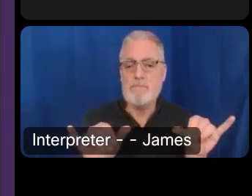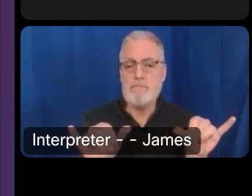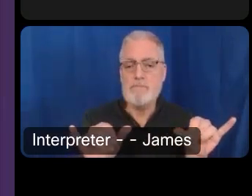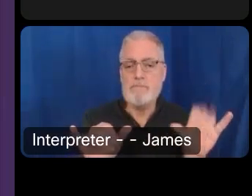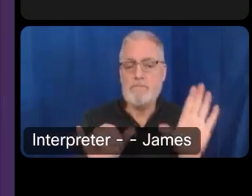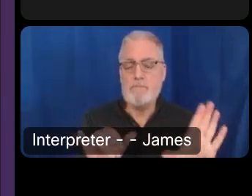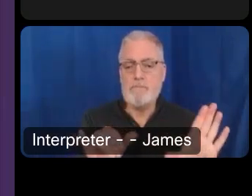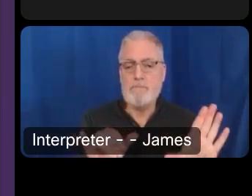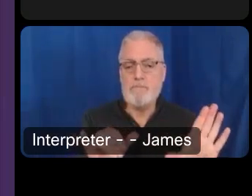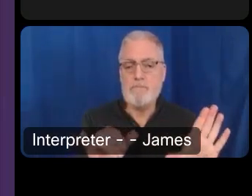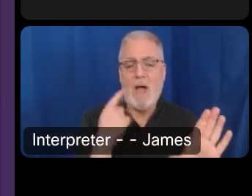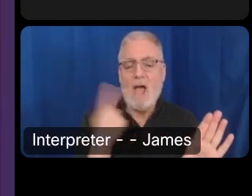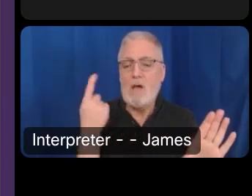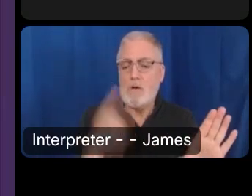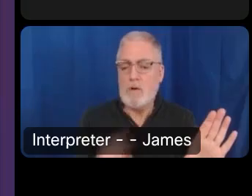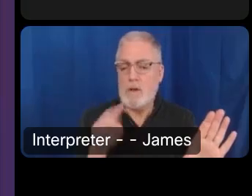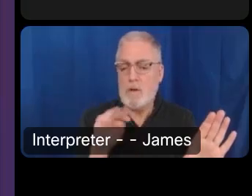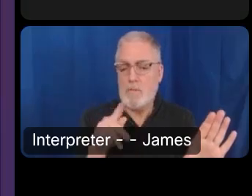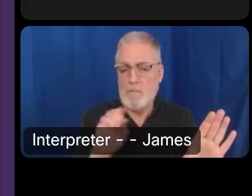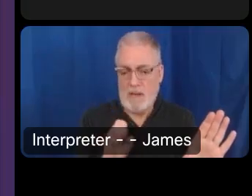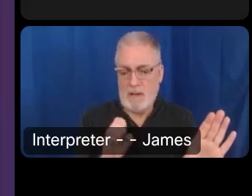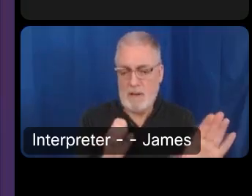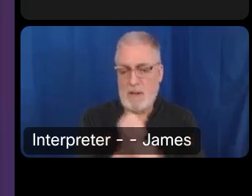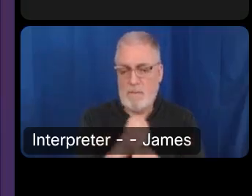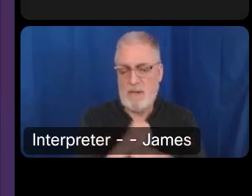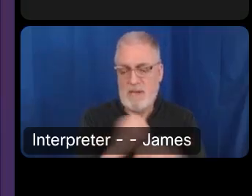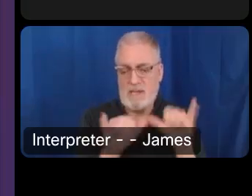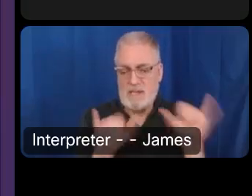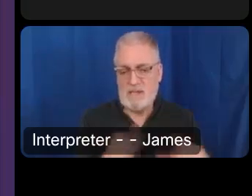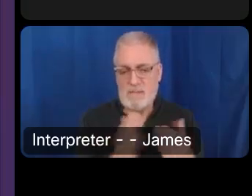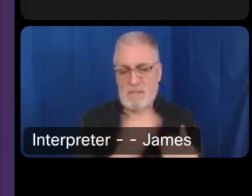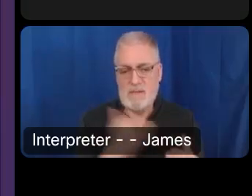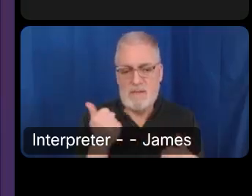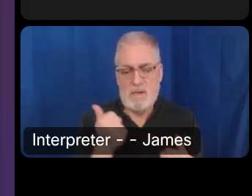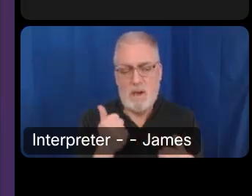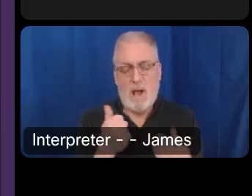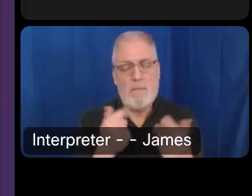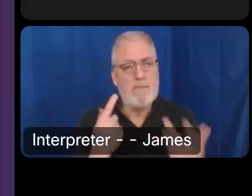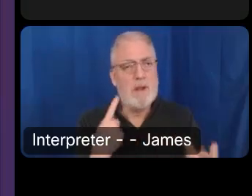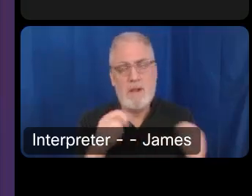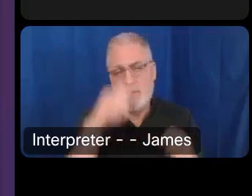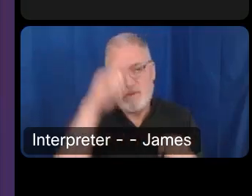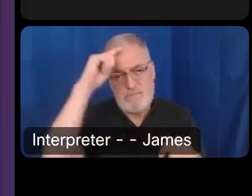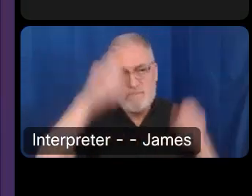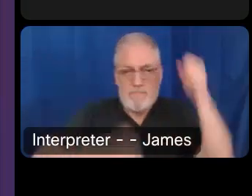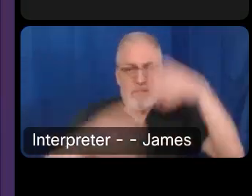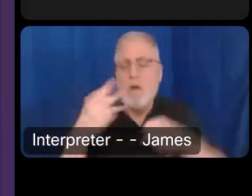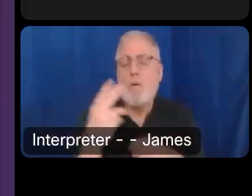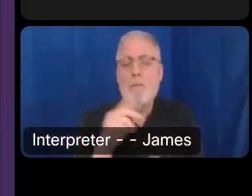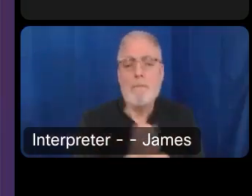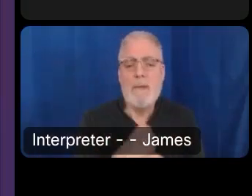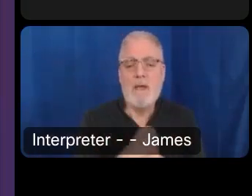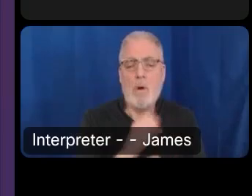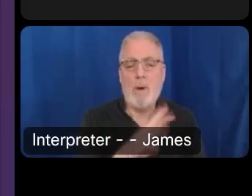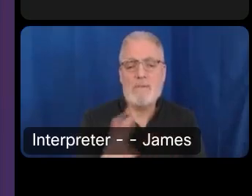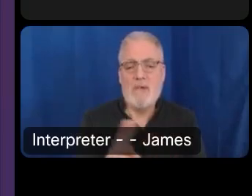Mike about like making systems easier. Maybe we can make a website of what services are there,